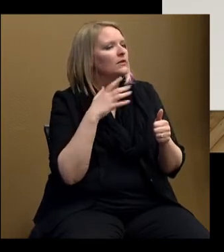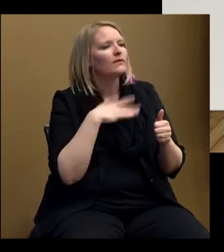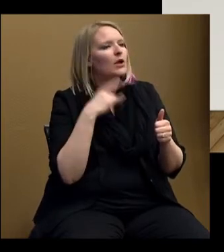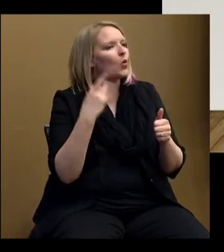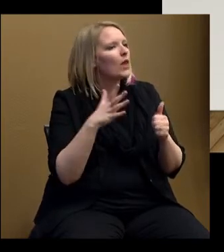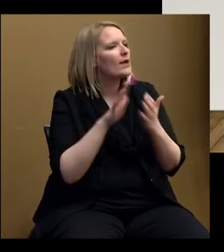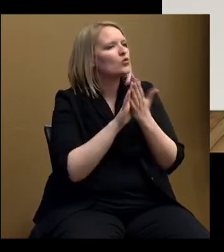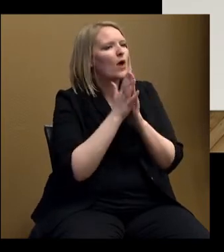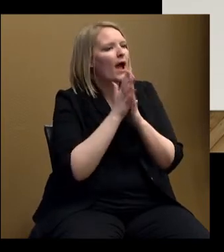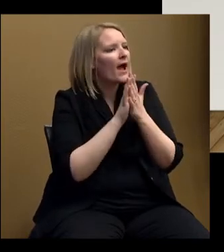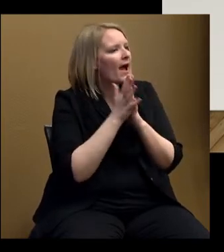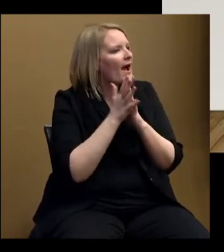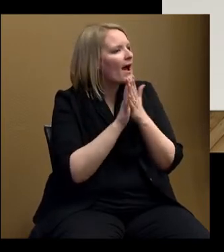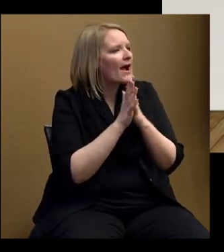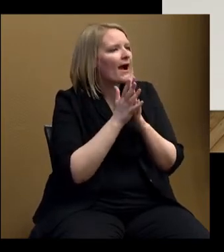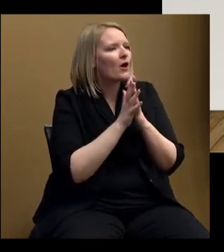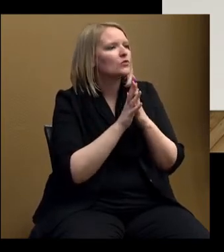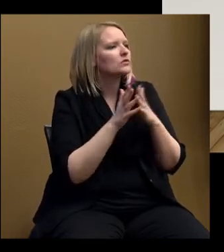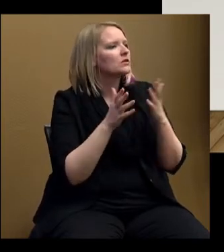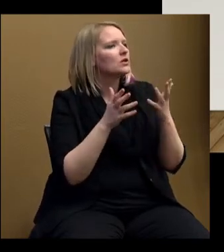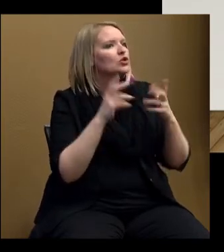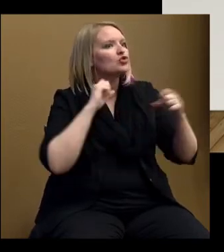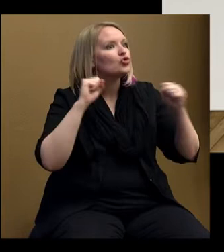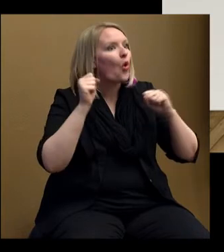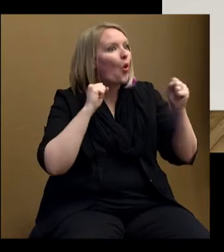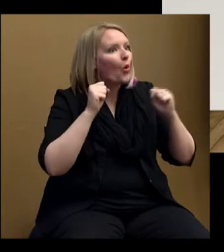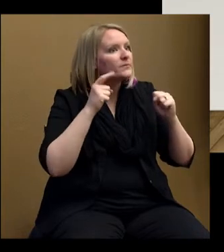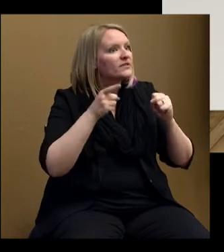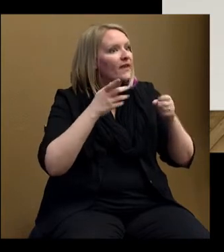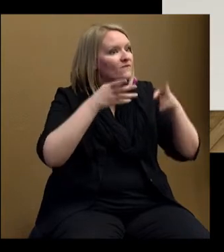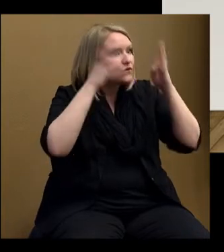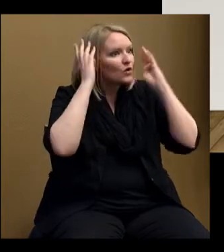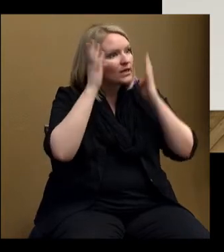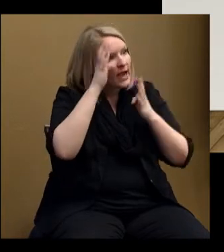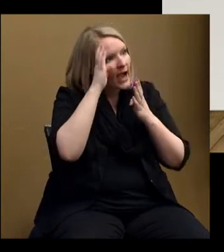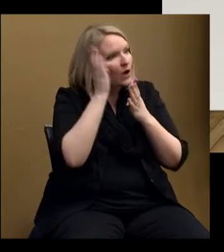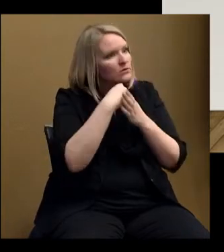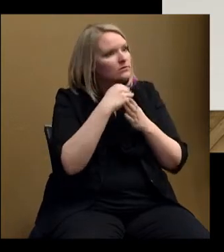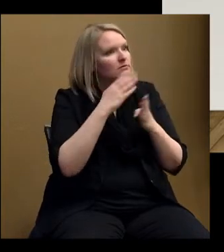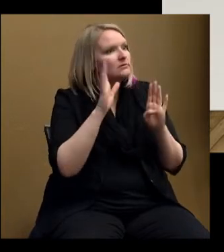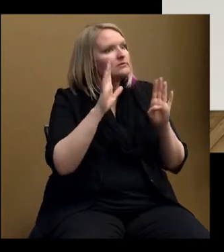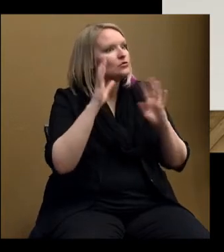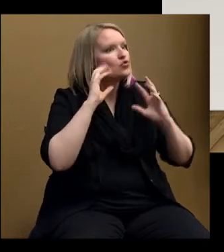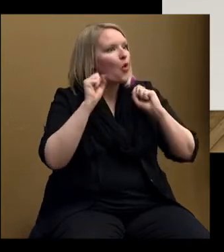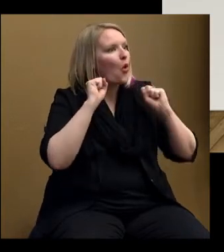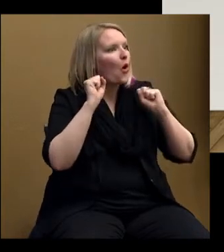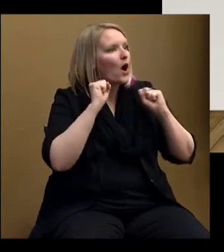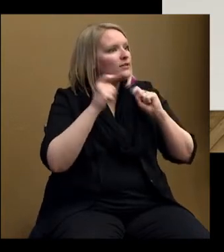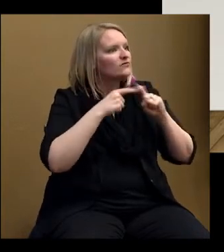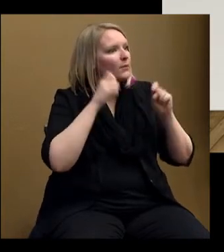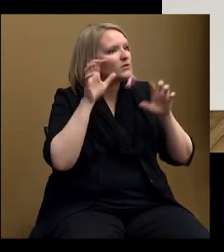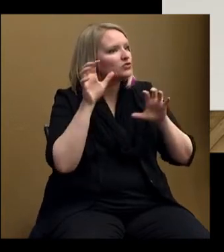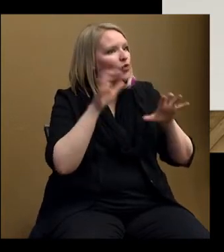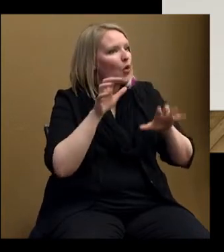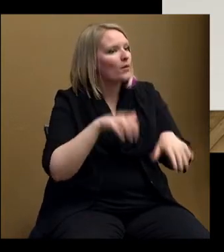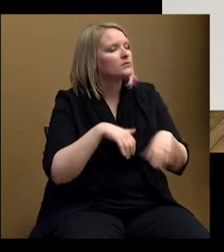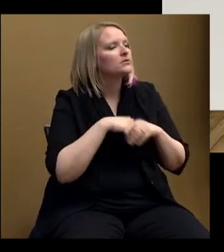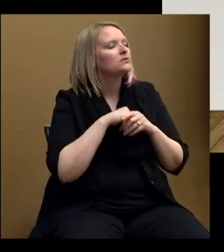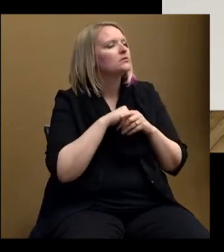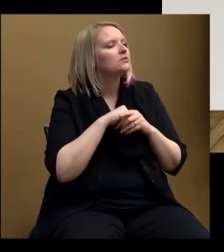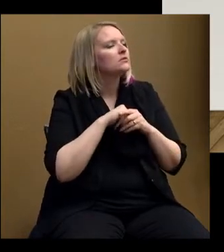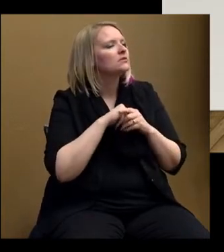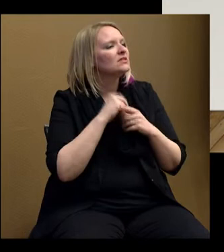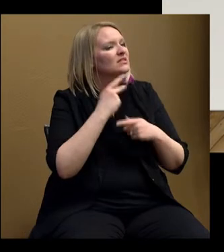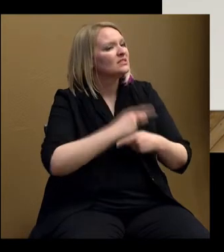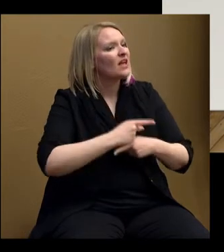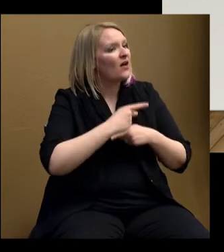in crowds. Storms may freak them out from the noise of the storms. It makes